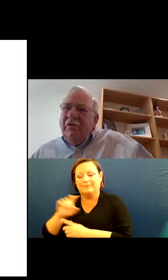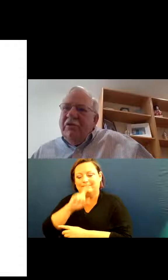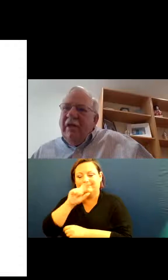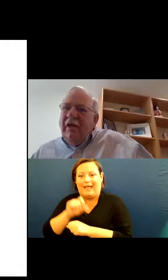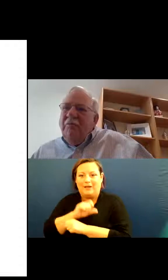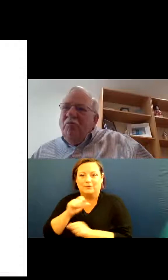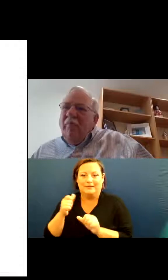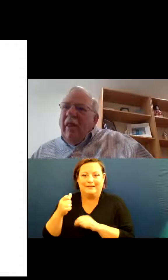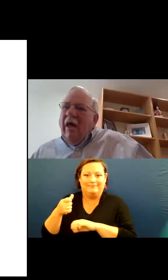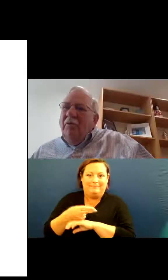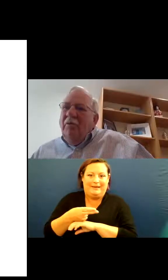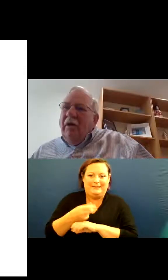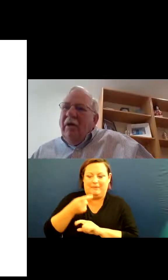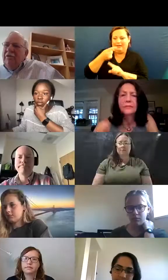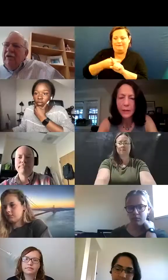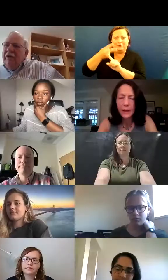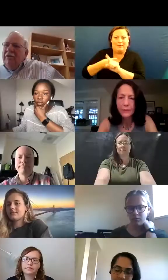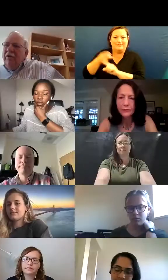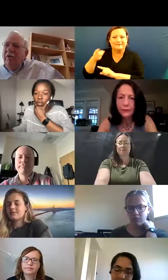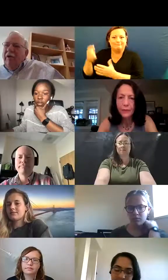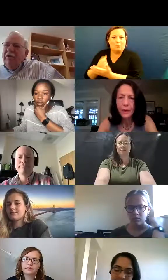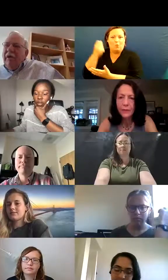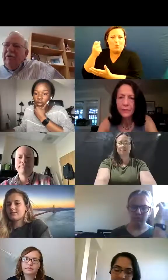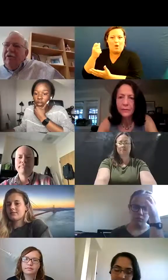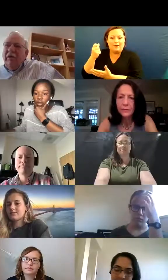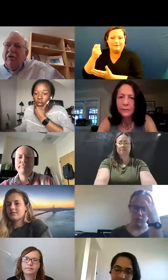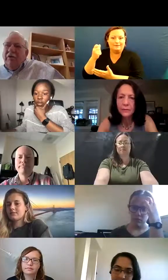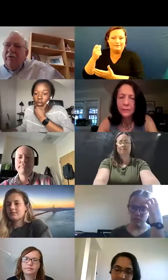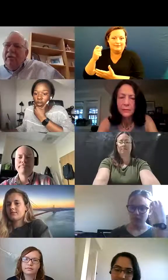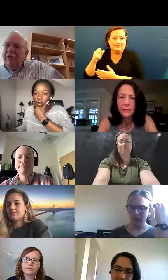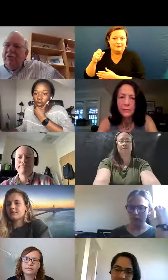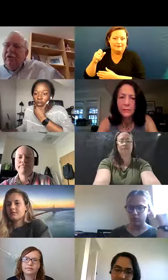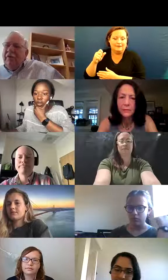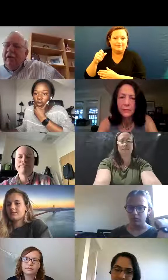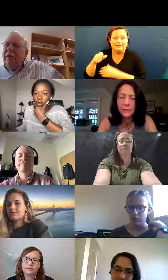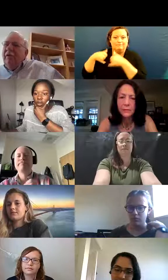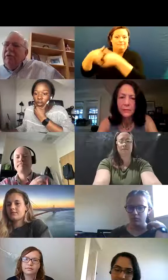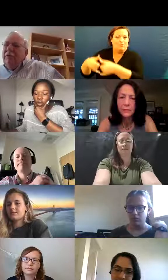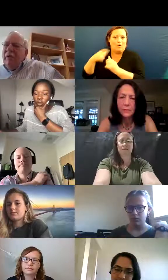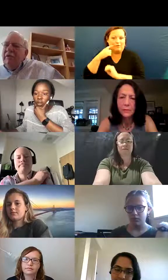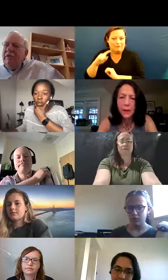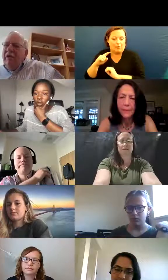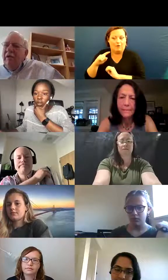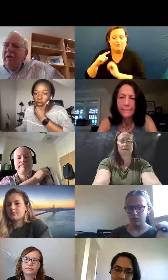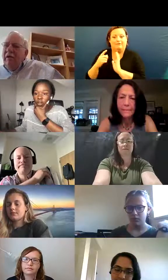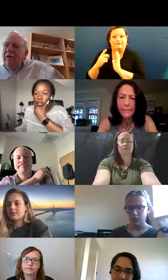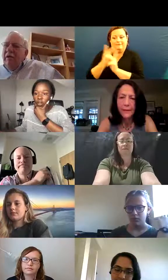for understanding how genes are expressed as large precursors and then